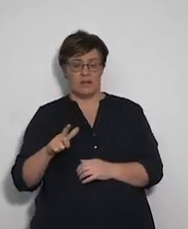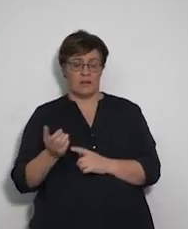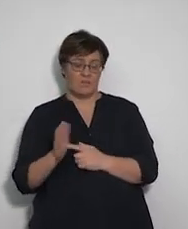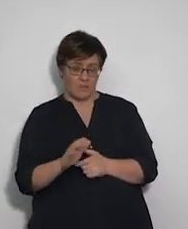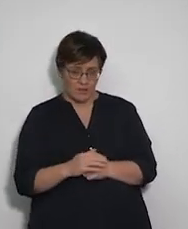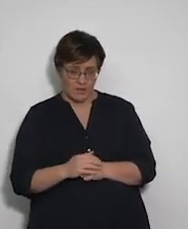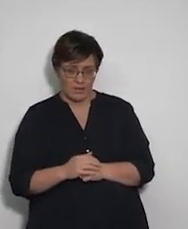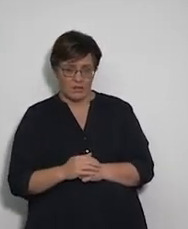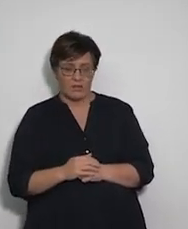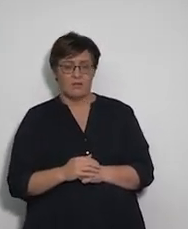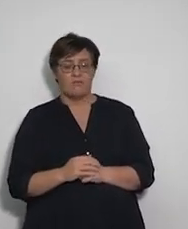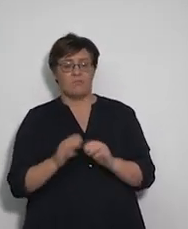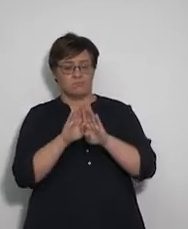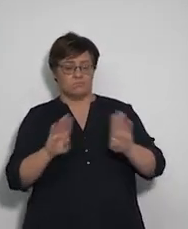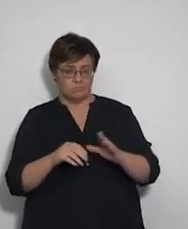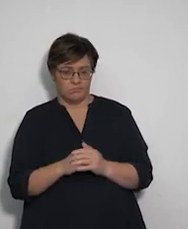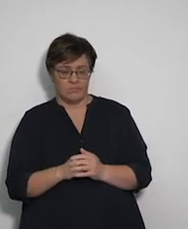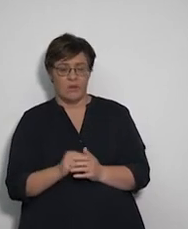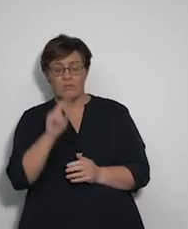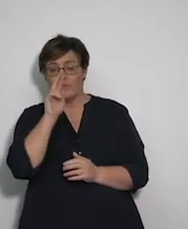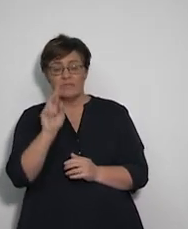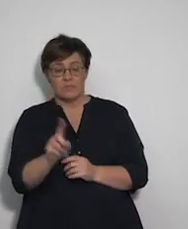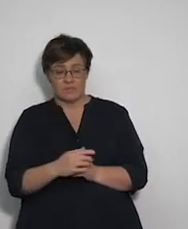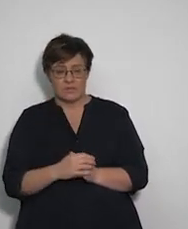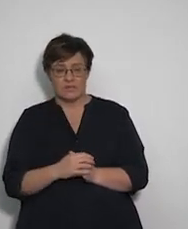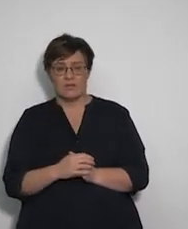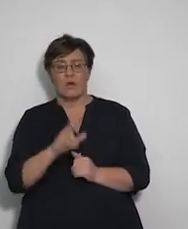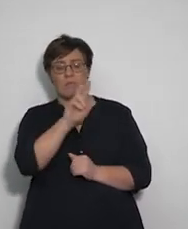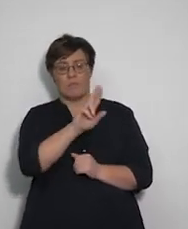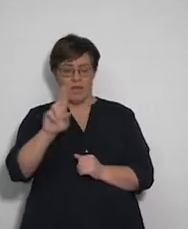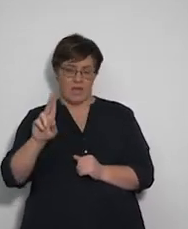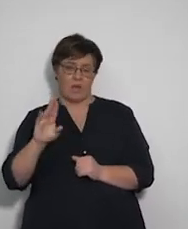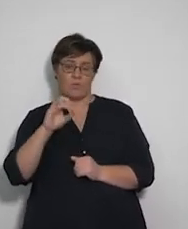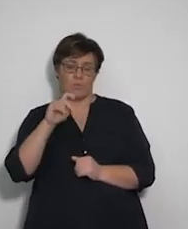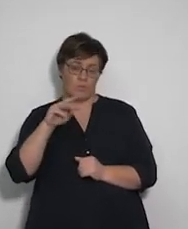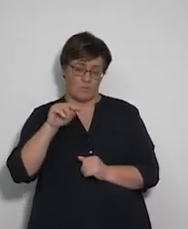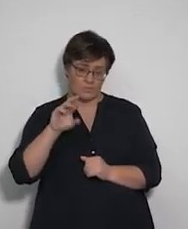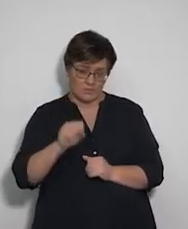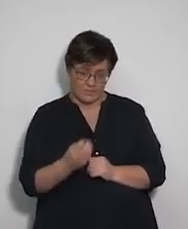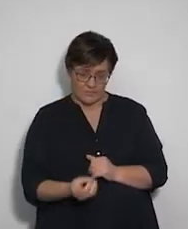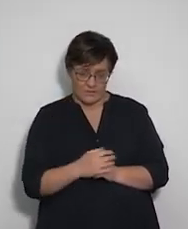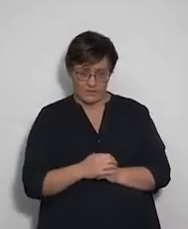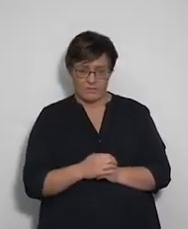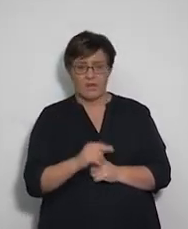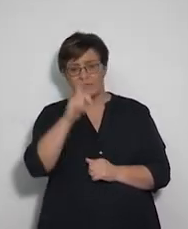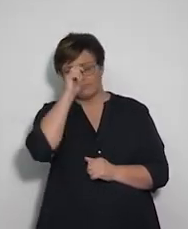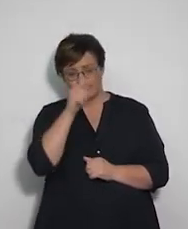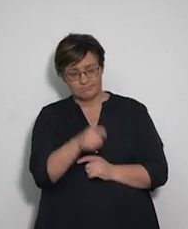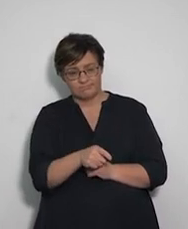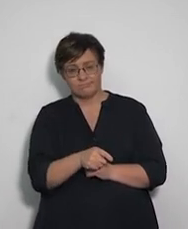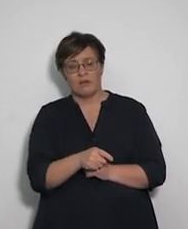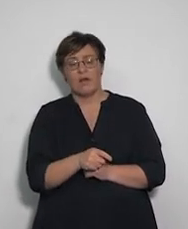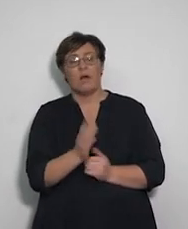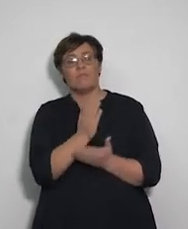and centriole splitting. We can see that there are a pair of chromosomes. I often recognize